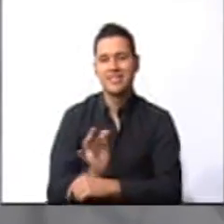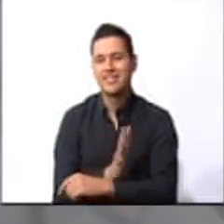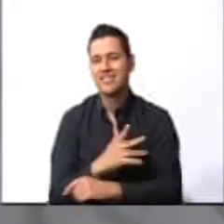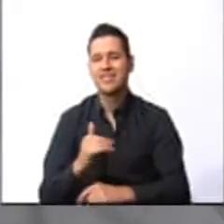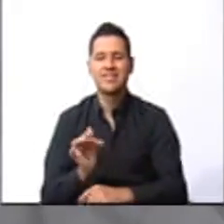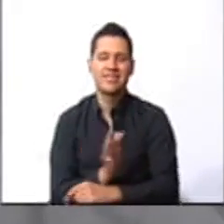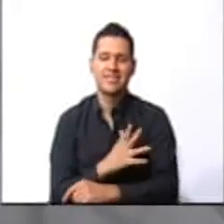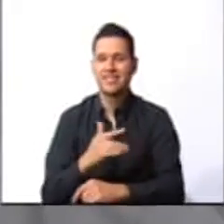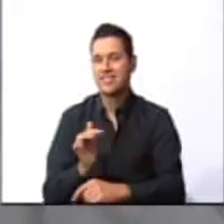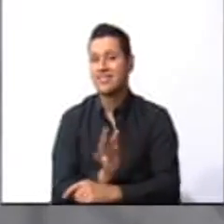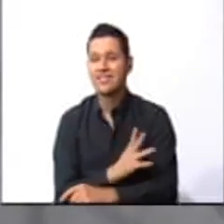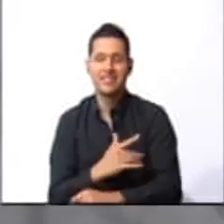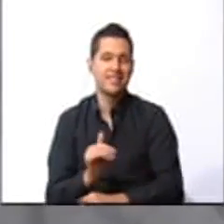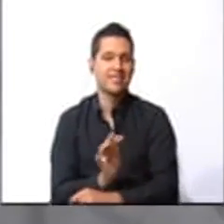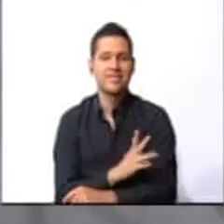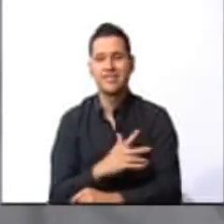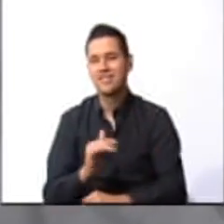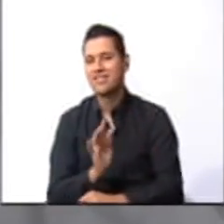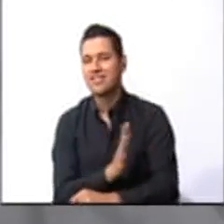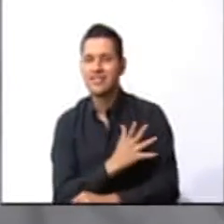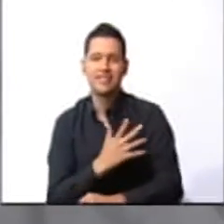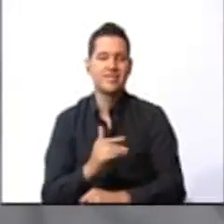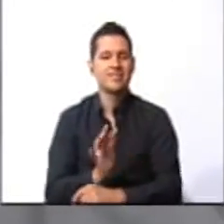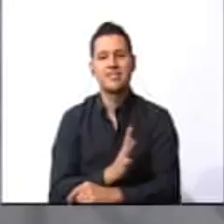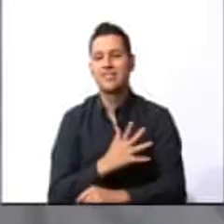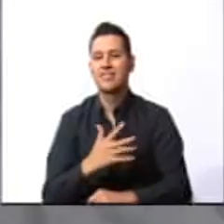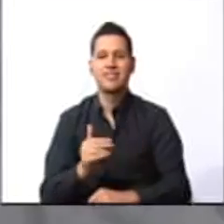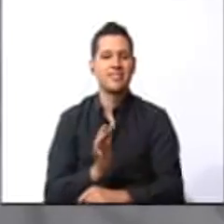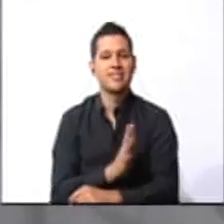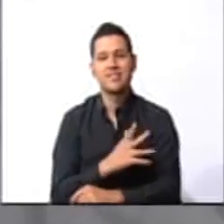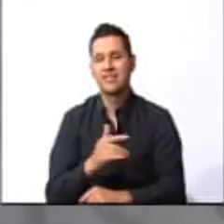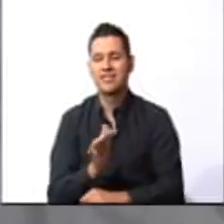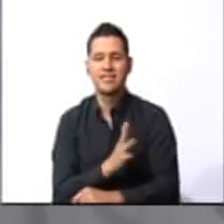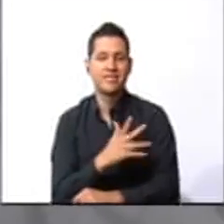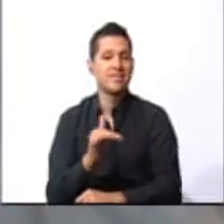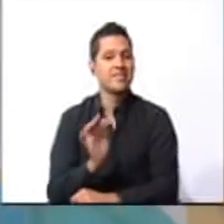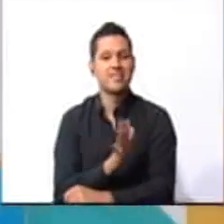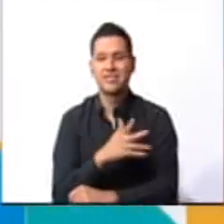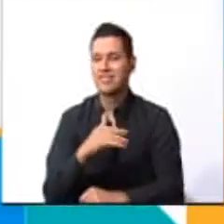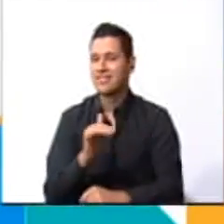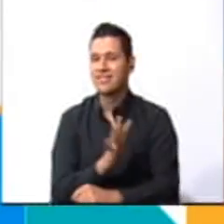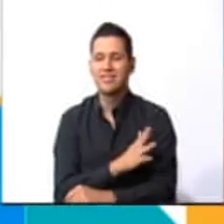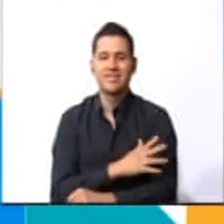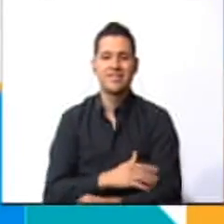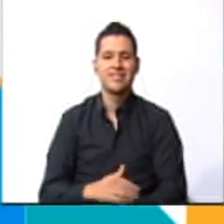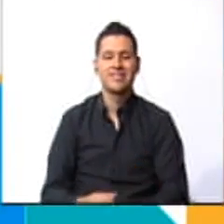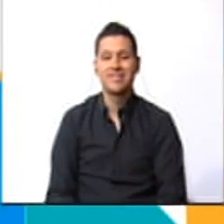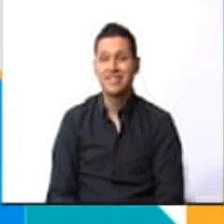Visiting our neighborhood. Bye-bye. Thank you.